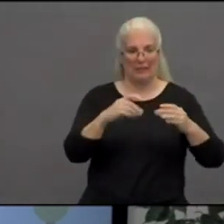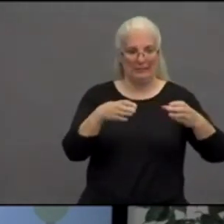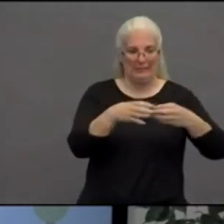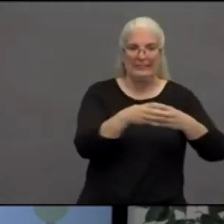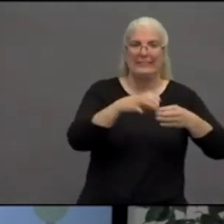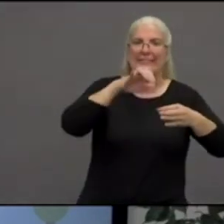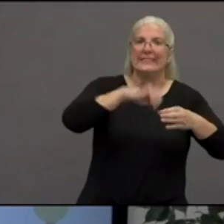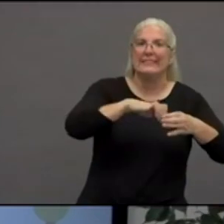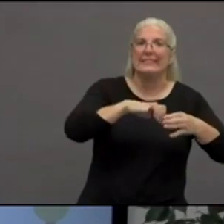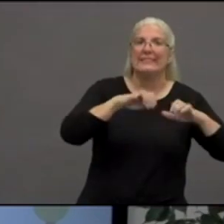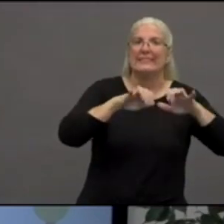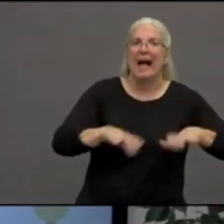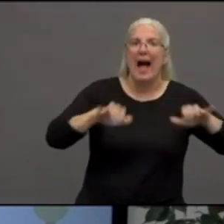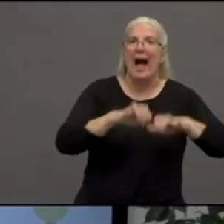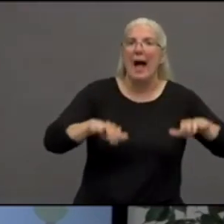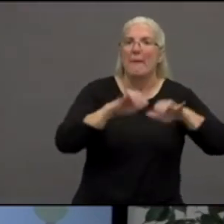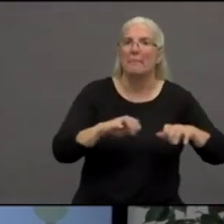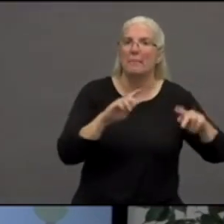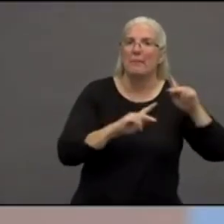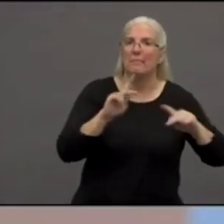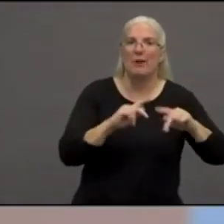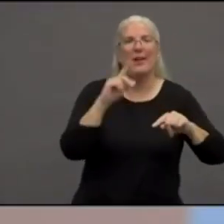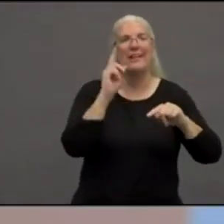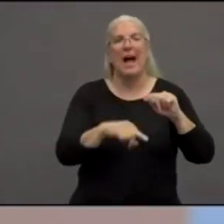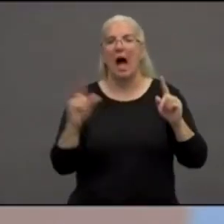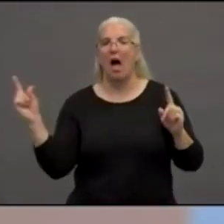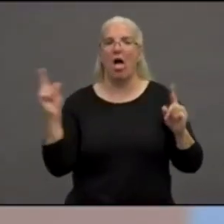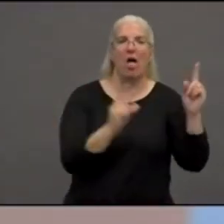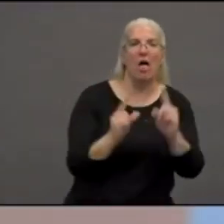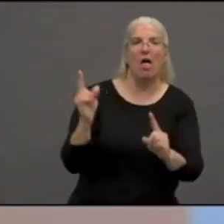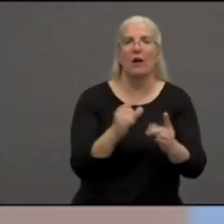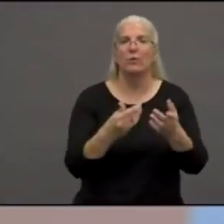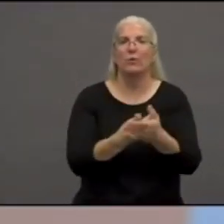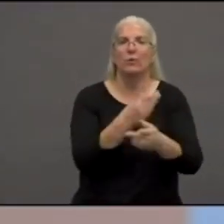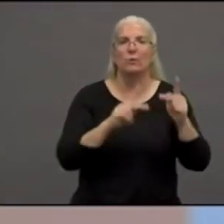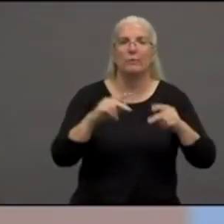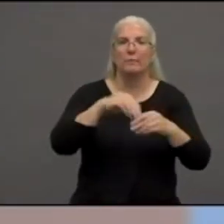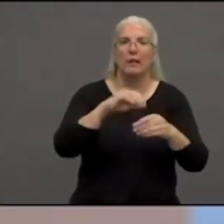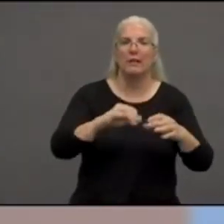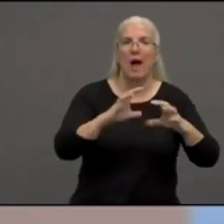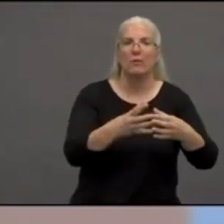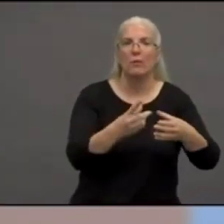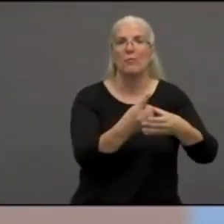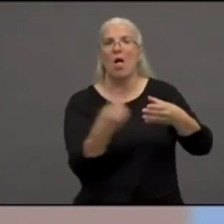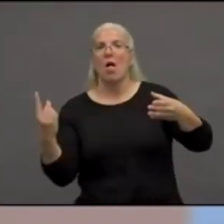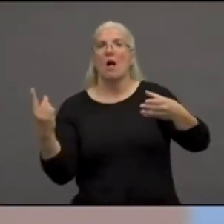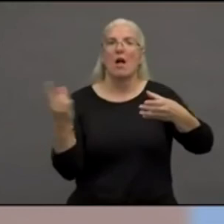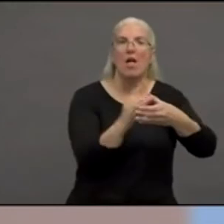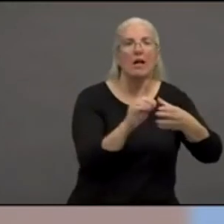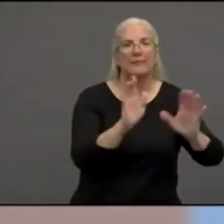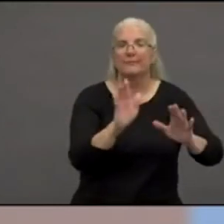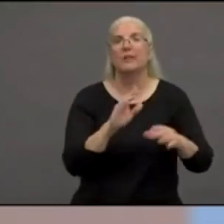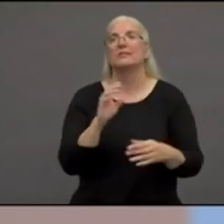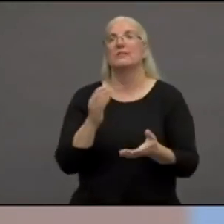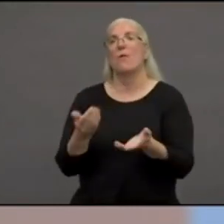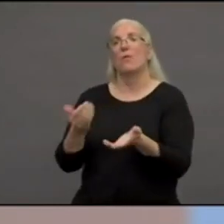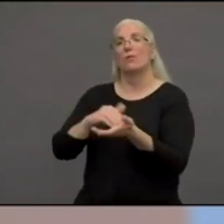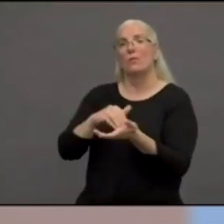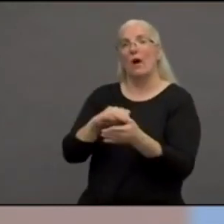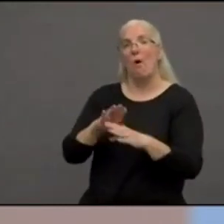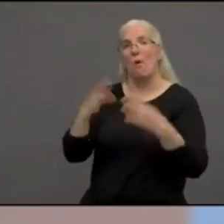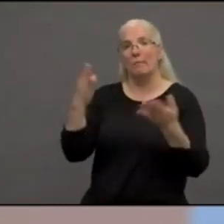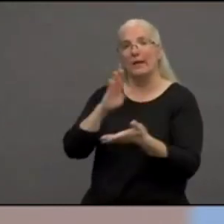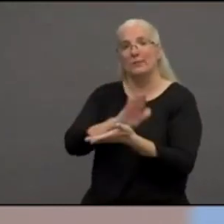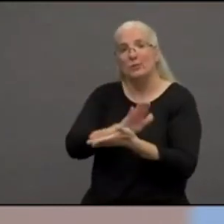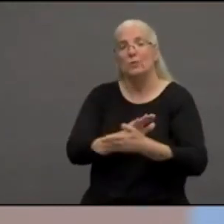is establishing that social bubble in the school environment. So schools, through the reopening plan in the elementary, middle, and high school, are encouraged